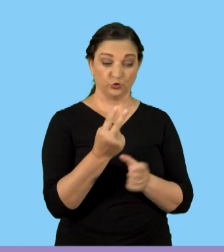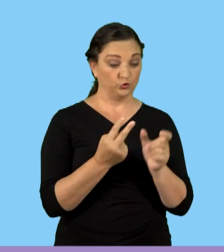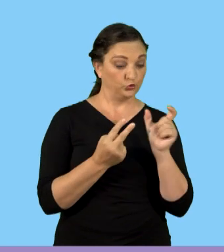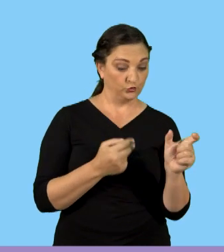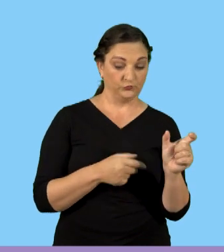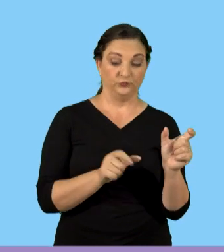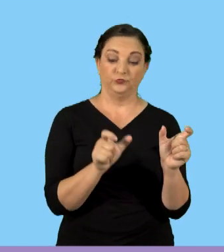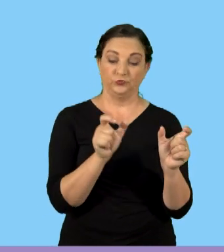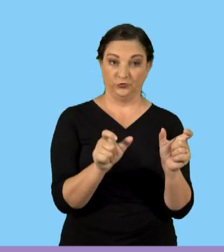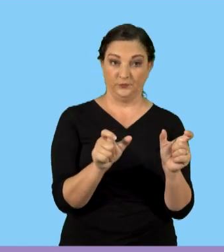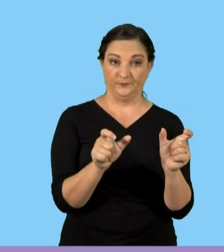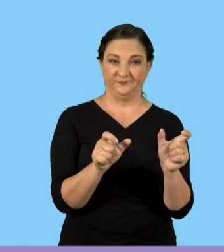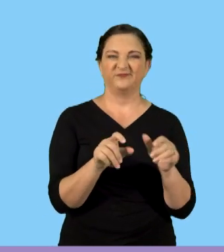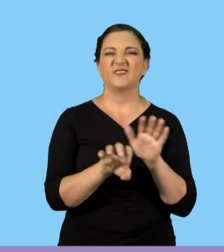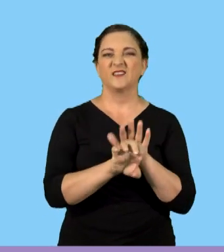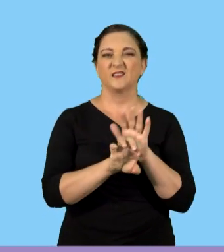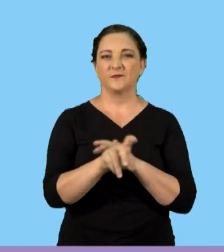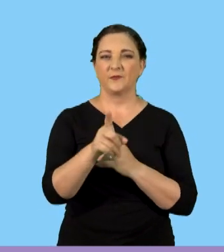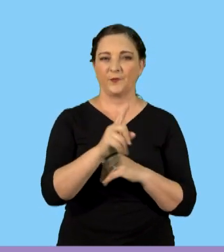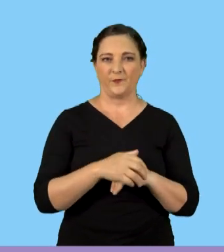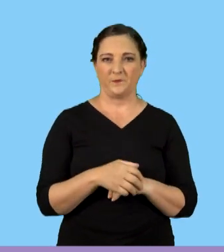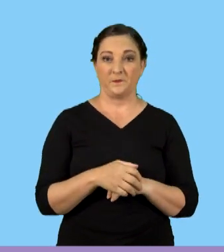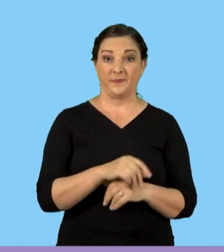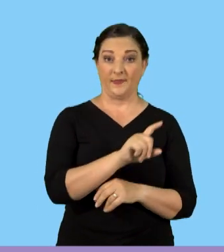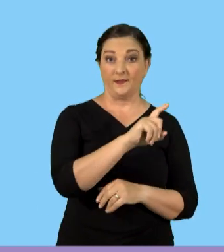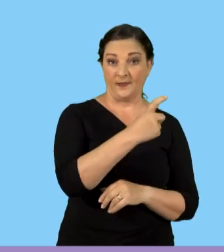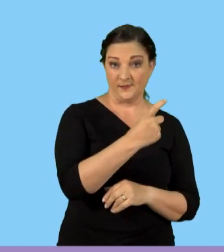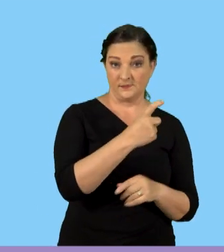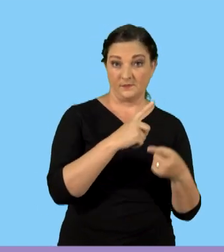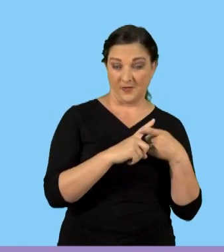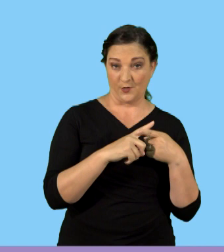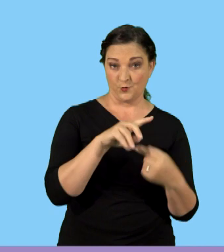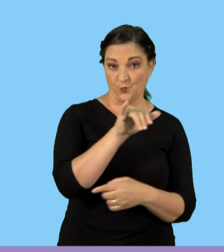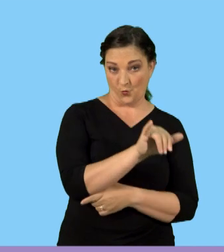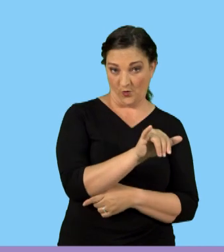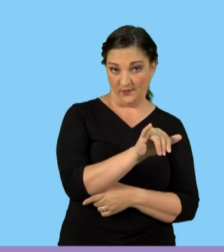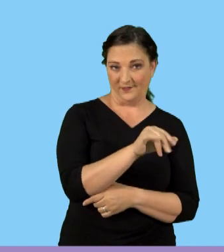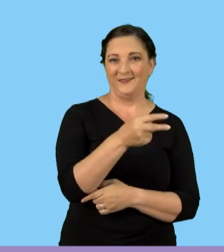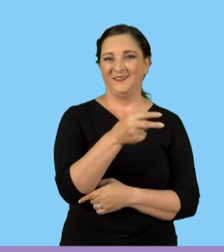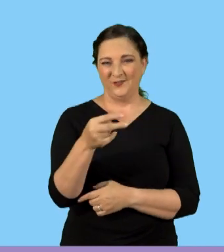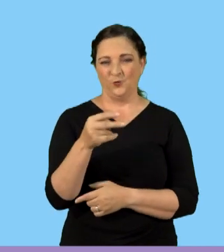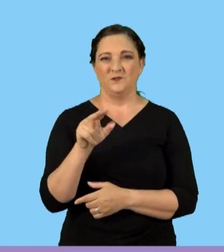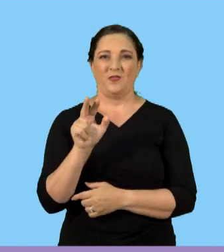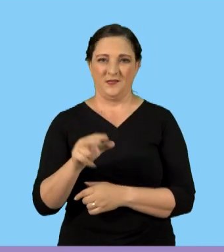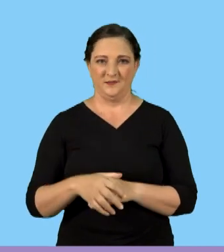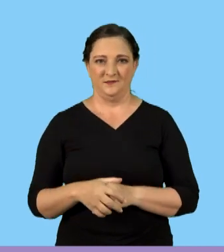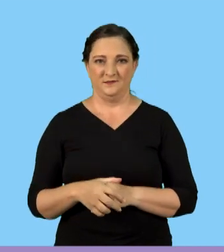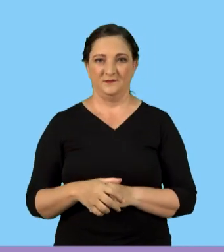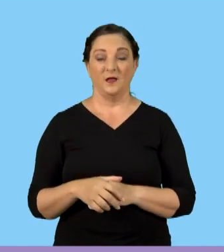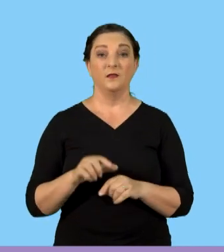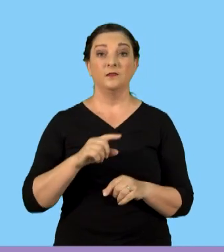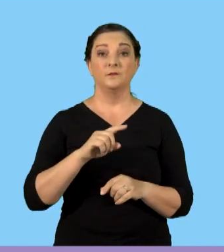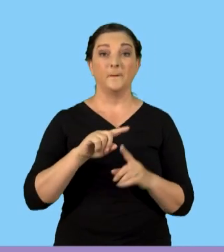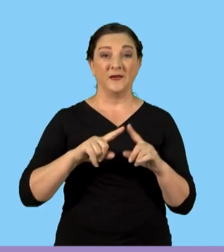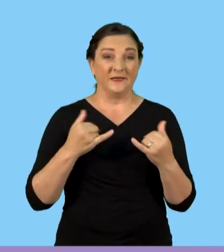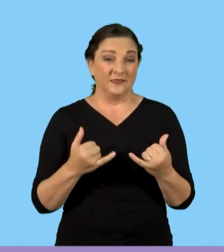with 2 unknowns true. So for example here, we have x plus y is equals to 8. Now